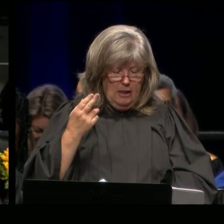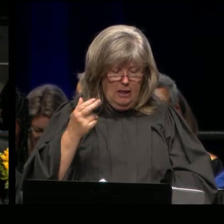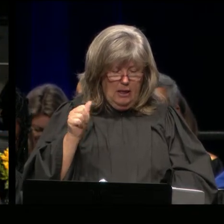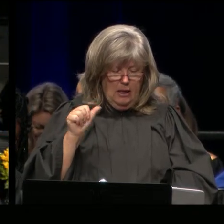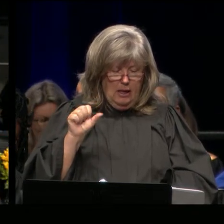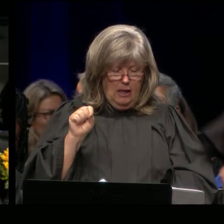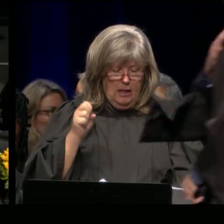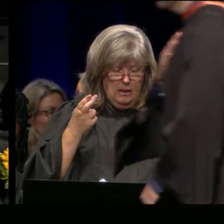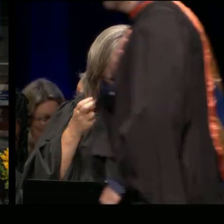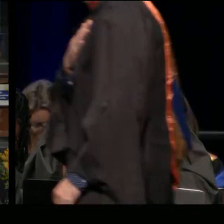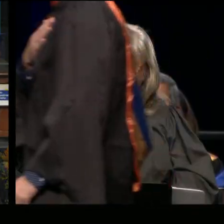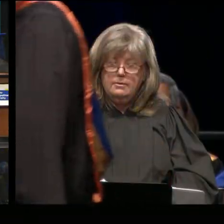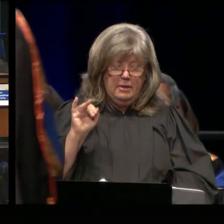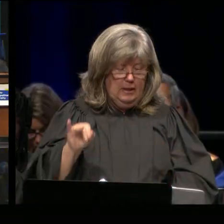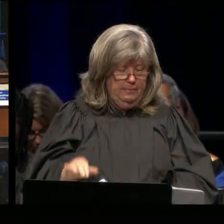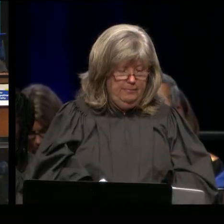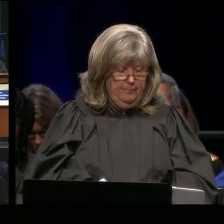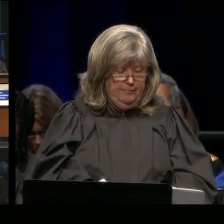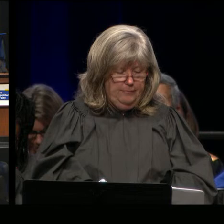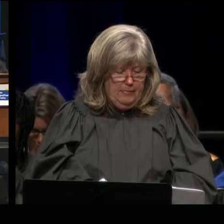Alejo Costanzo.